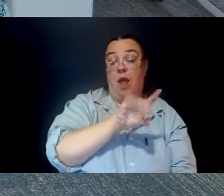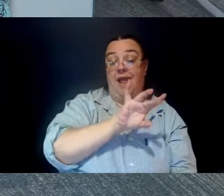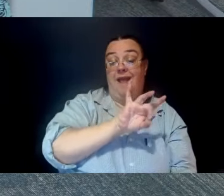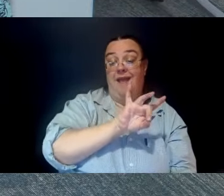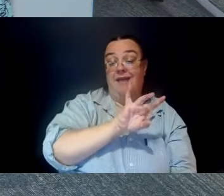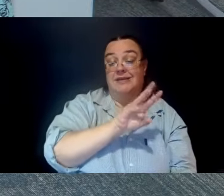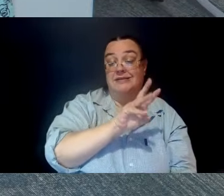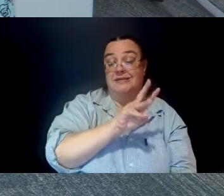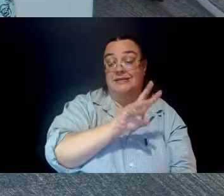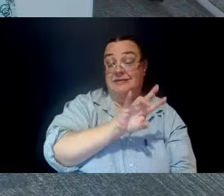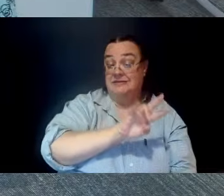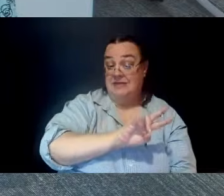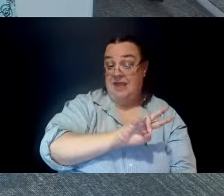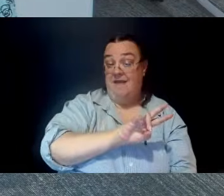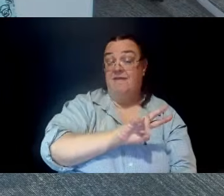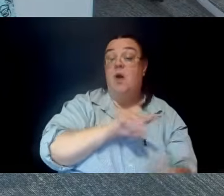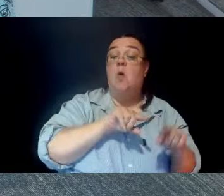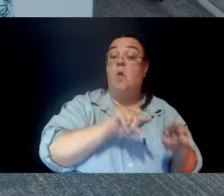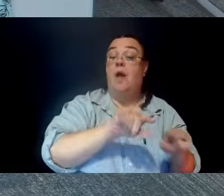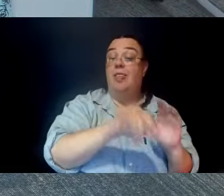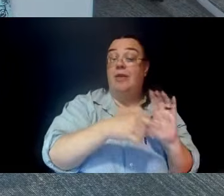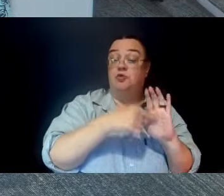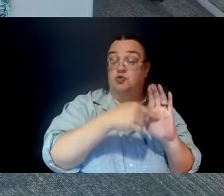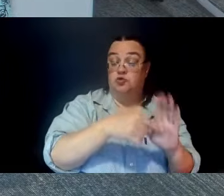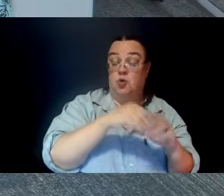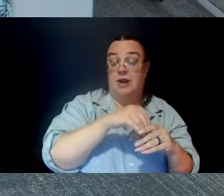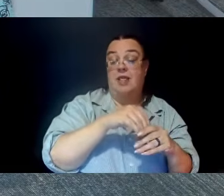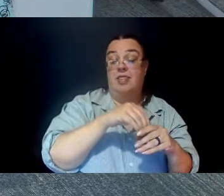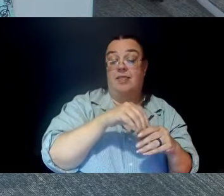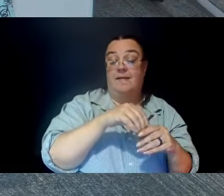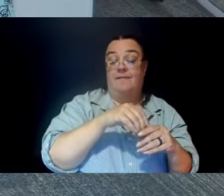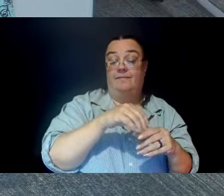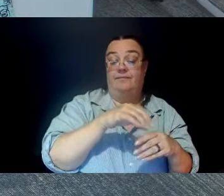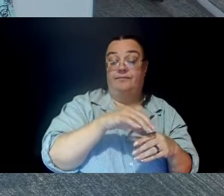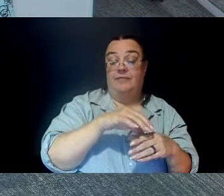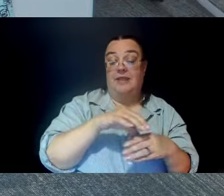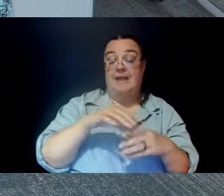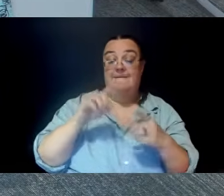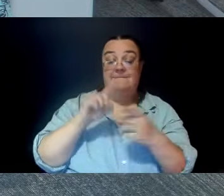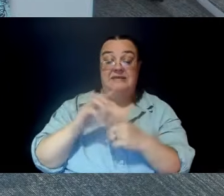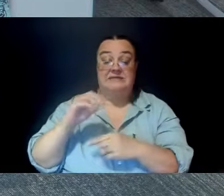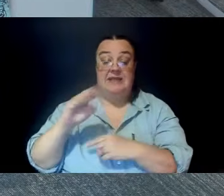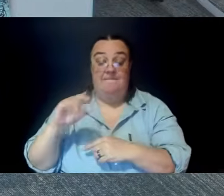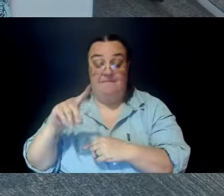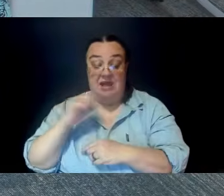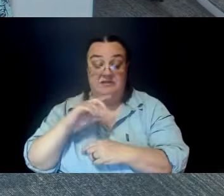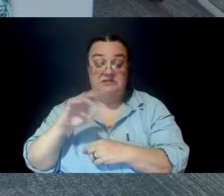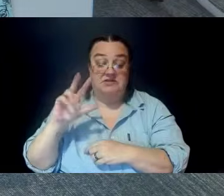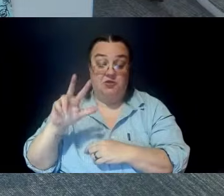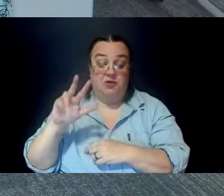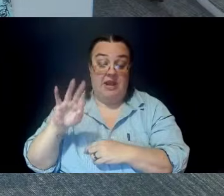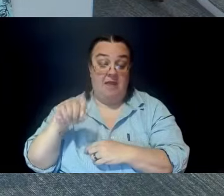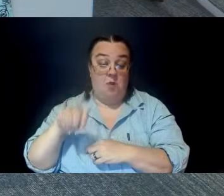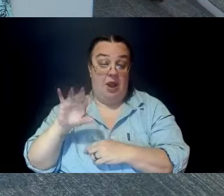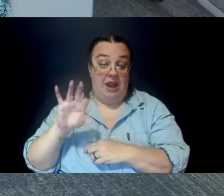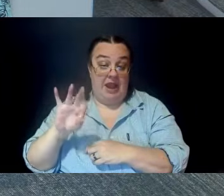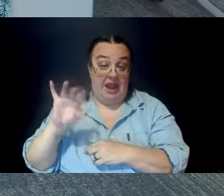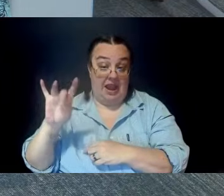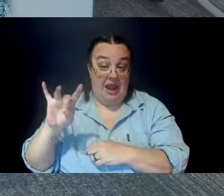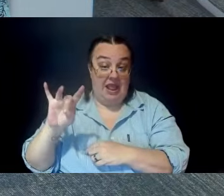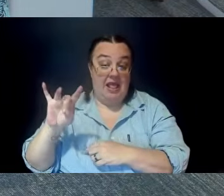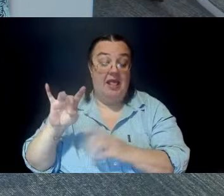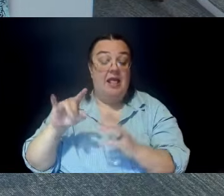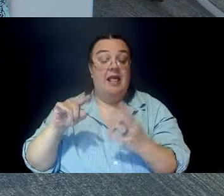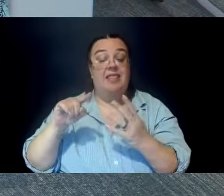44.1867, while that shown in the meets and bounds is 39.98. The latter is closer to